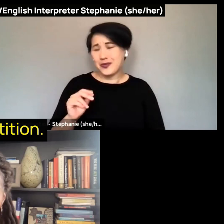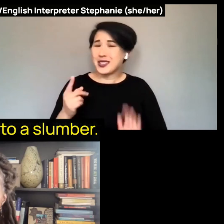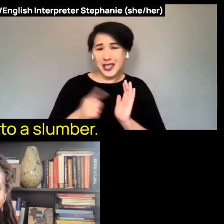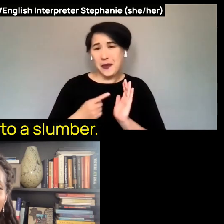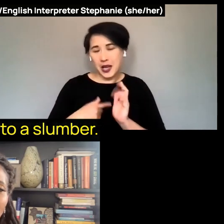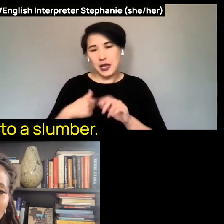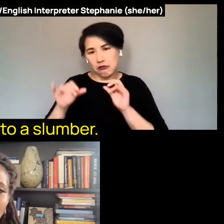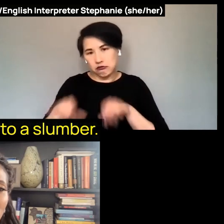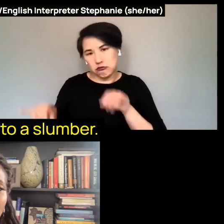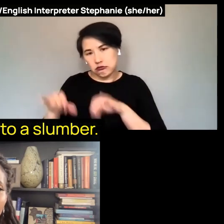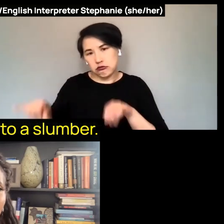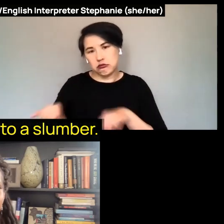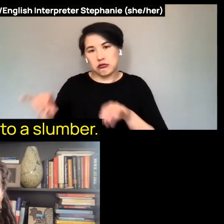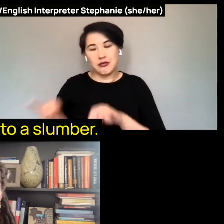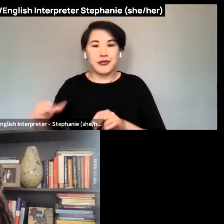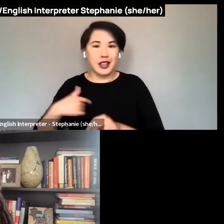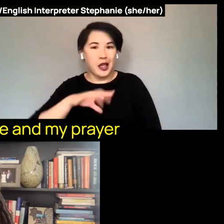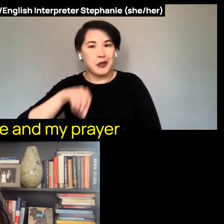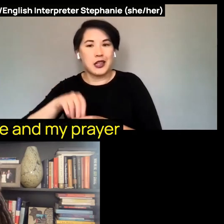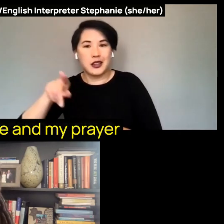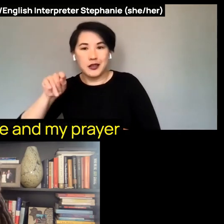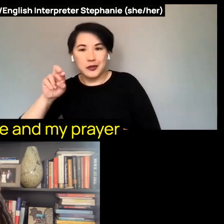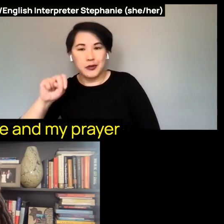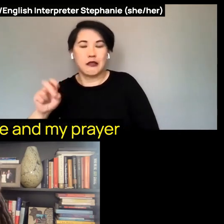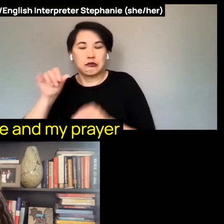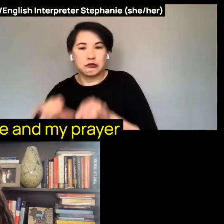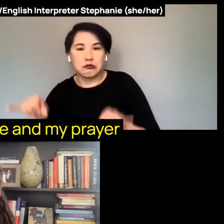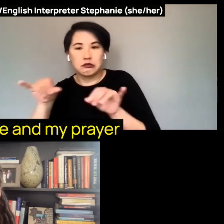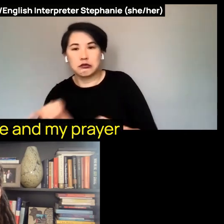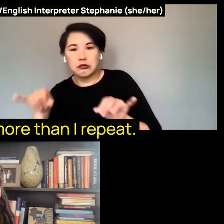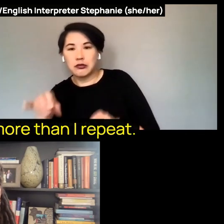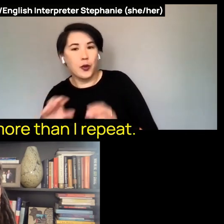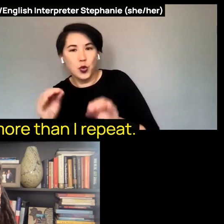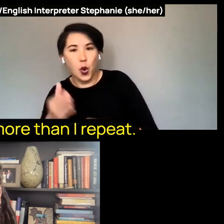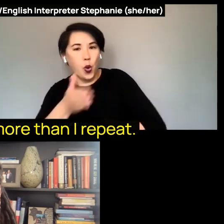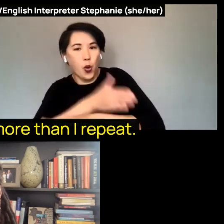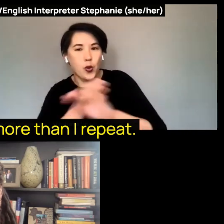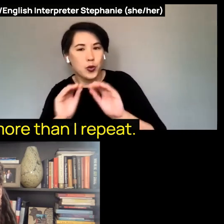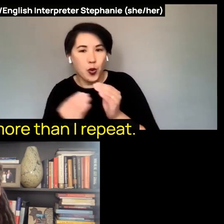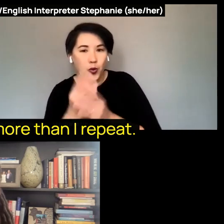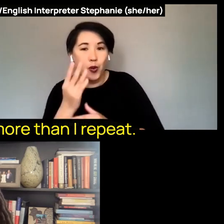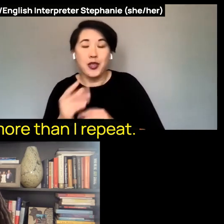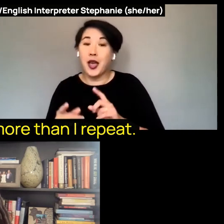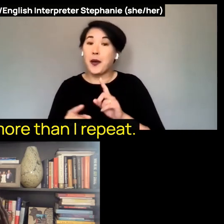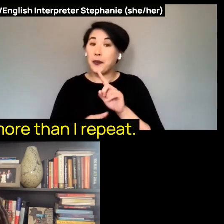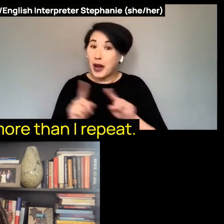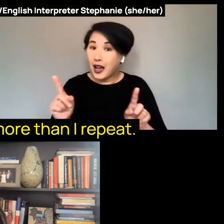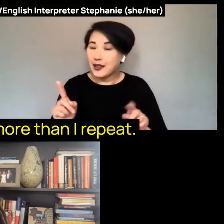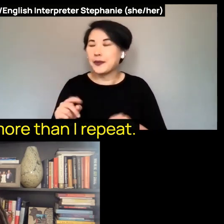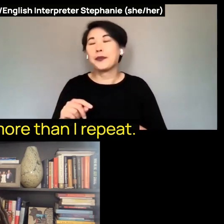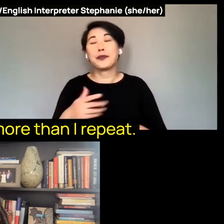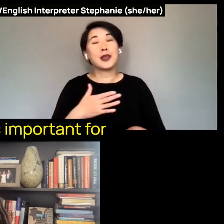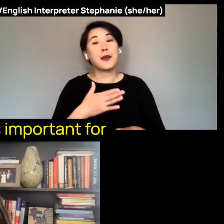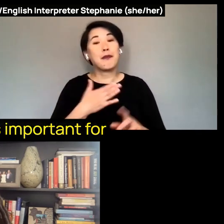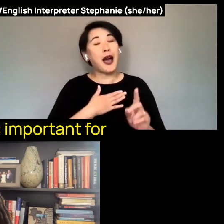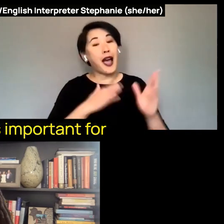repetition, kind of fall into a slumber. But it is my hope and my prayer that I will evolve more than I